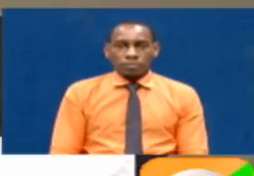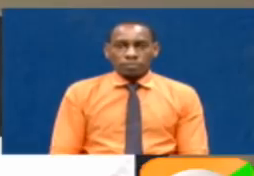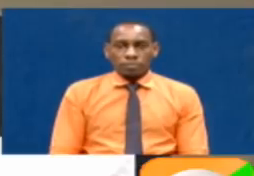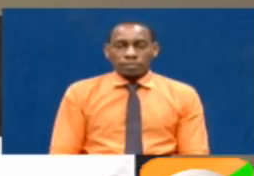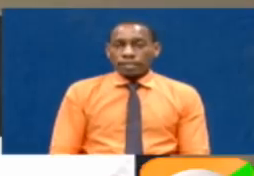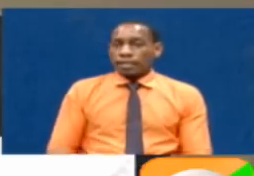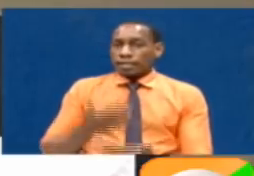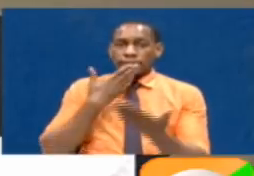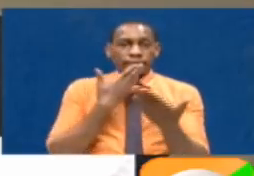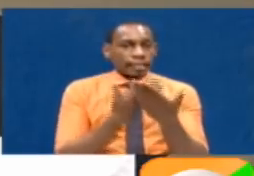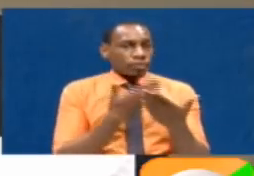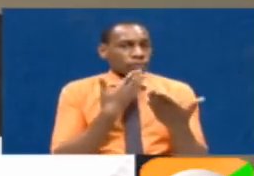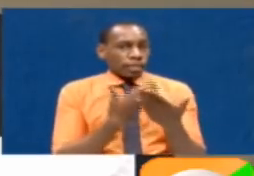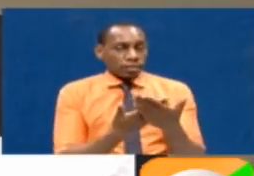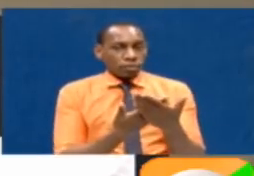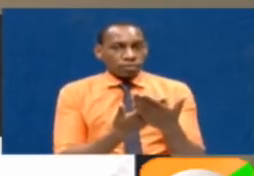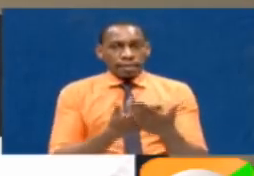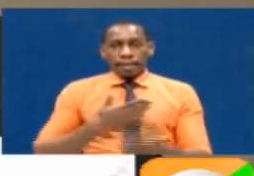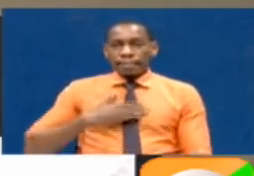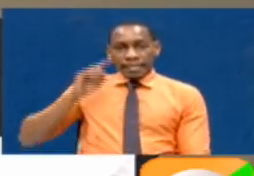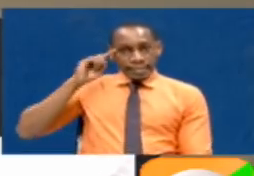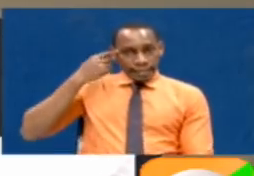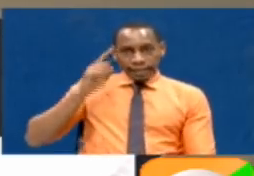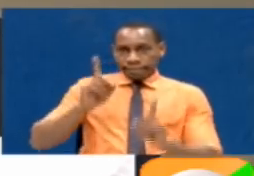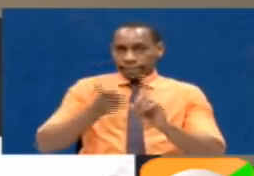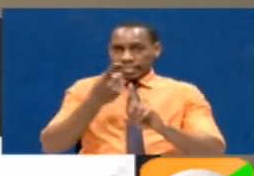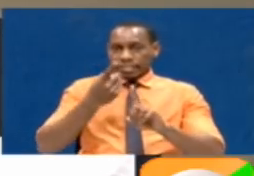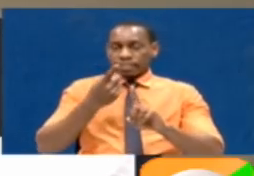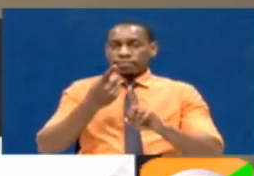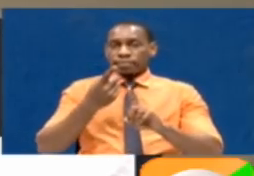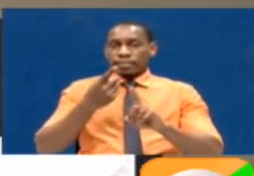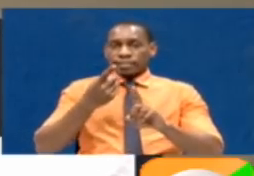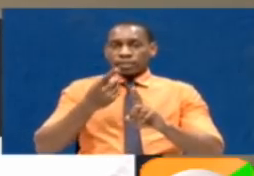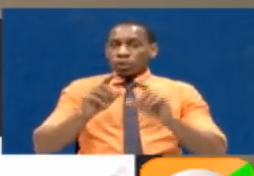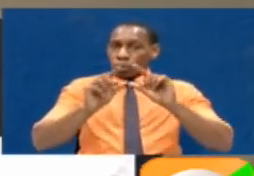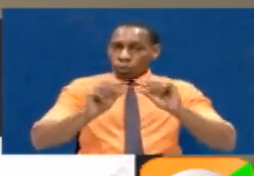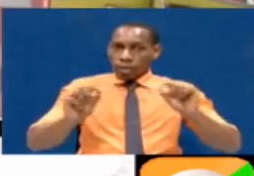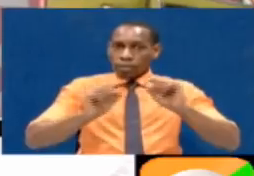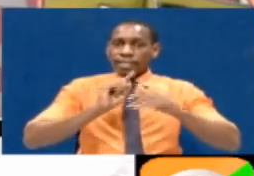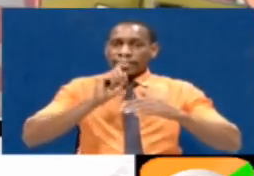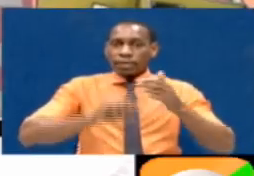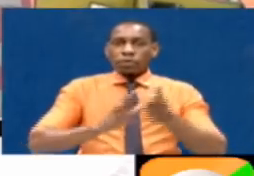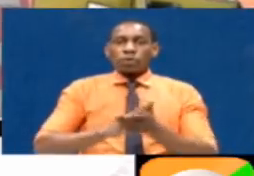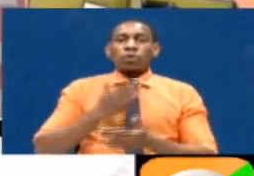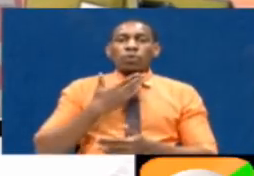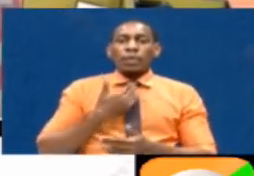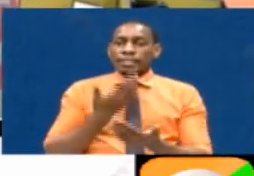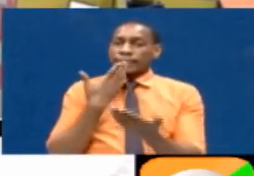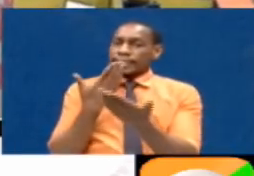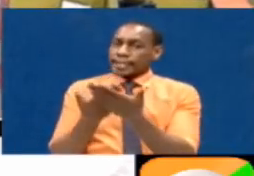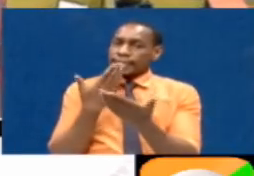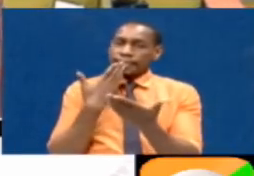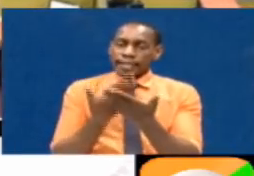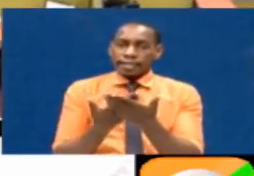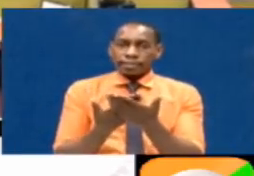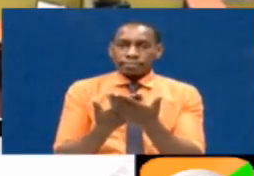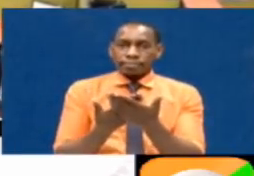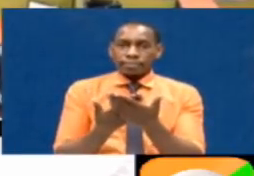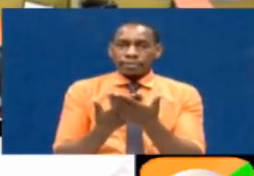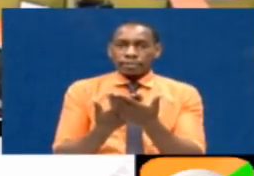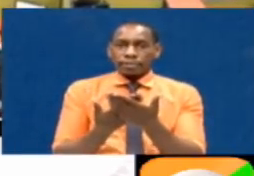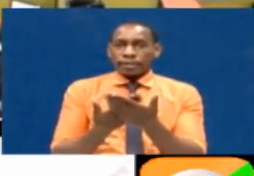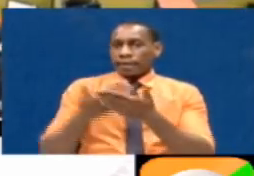Thank you, Victoria. I think the first thing that I'll start by saying is I want to pay tribute to